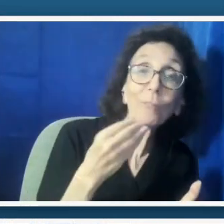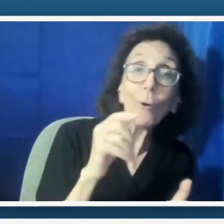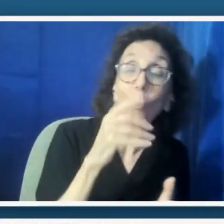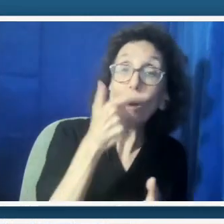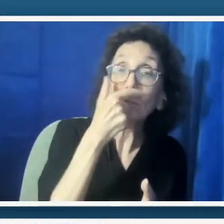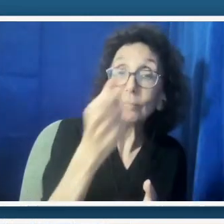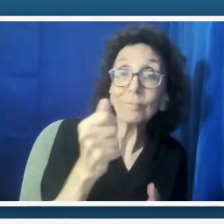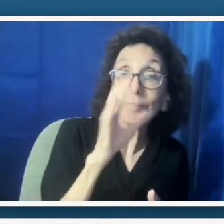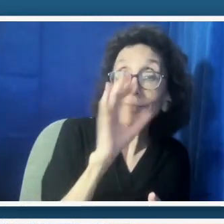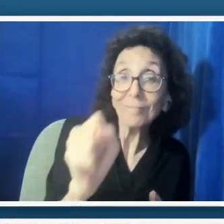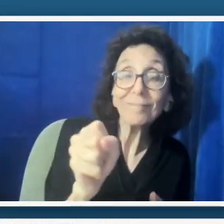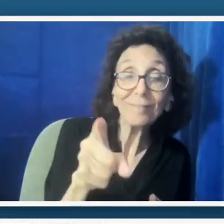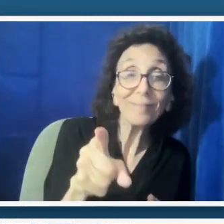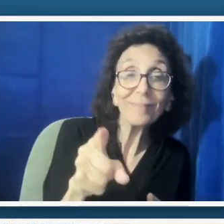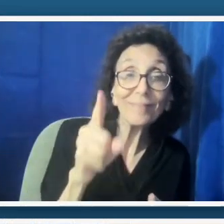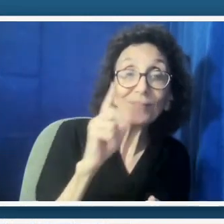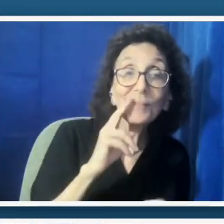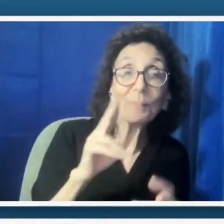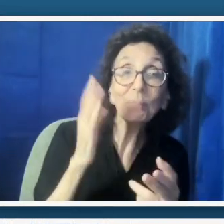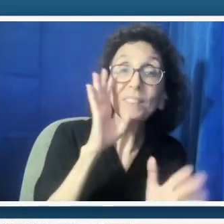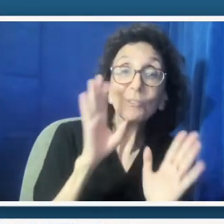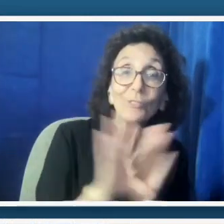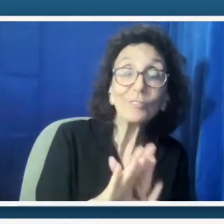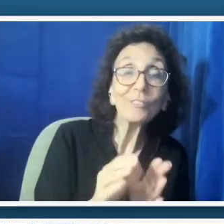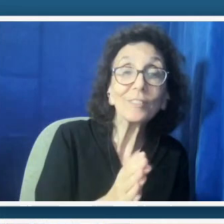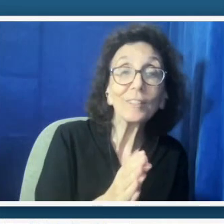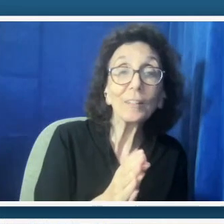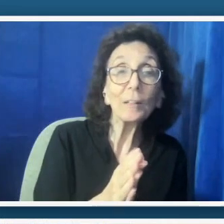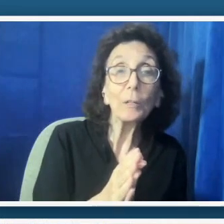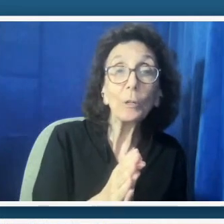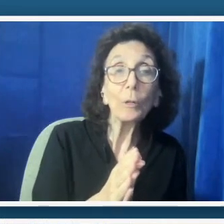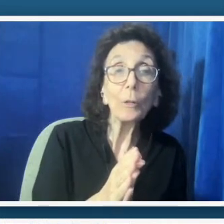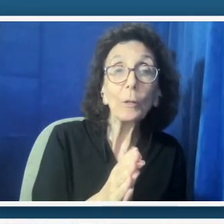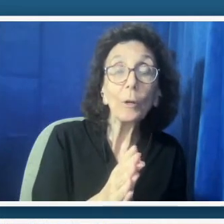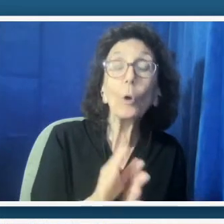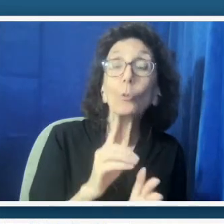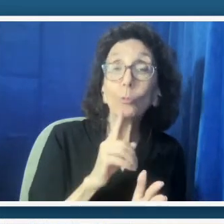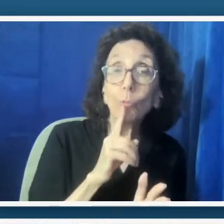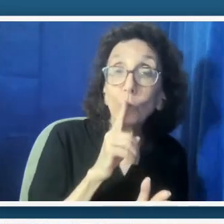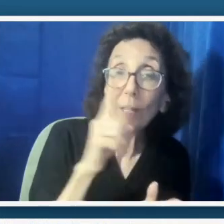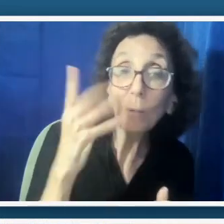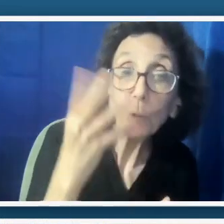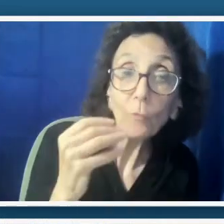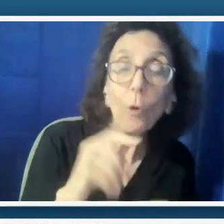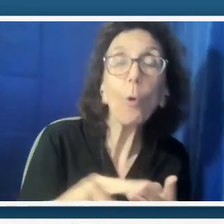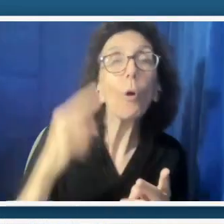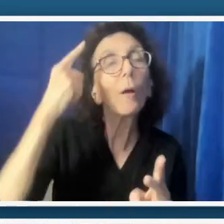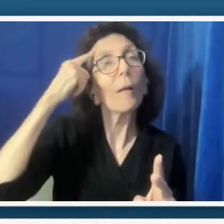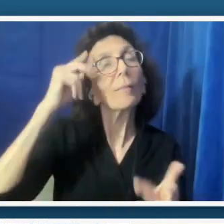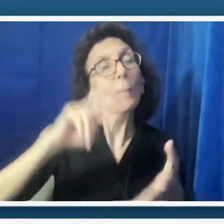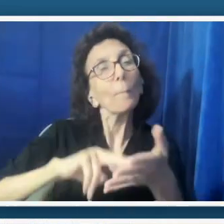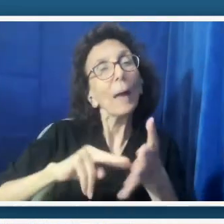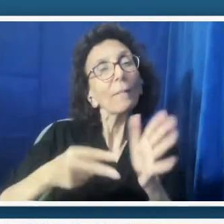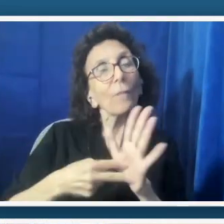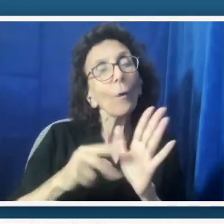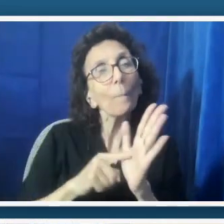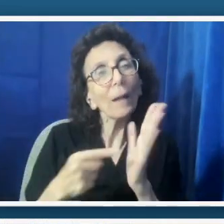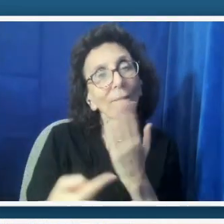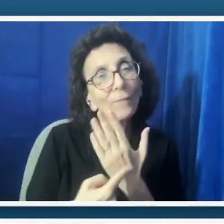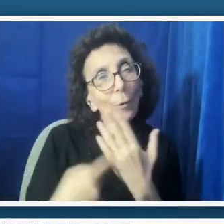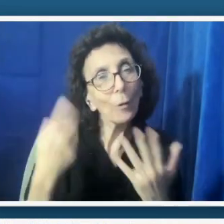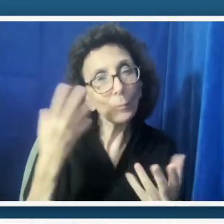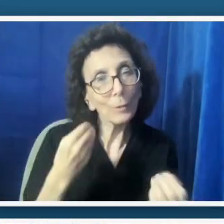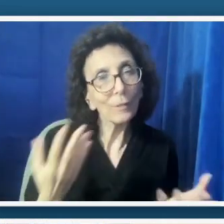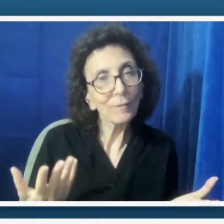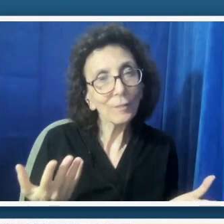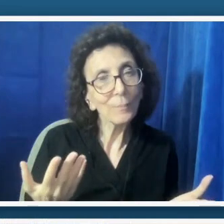this image on the stamp. These can be either actual or metaphorical beautiful things. And I also want you to think about the